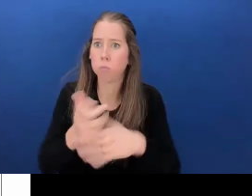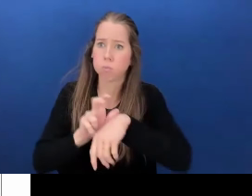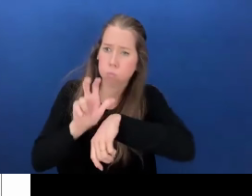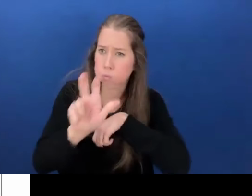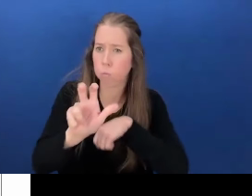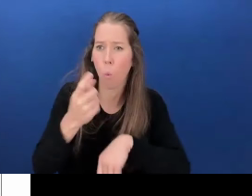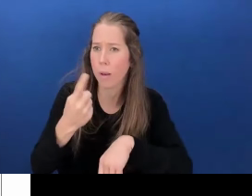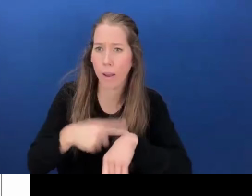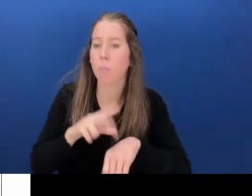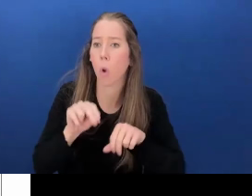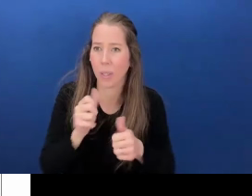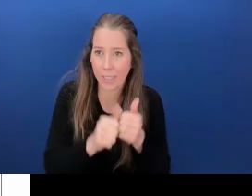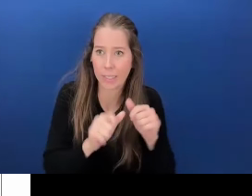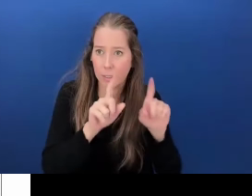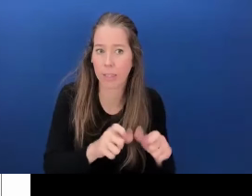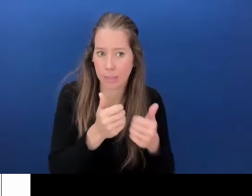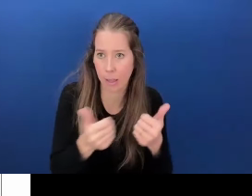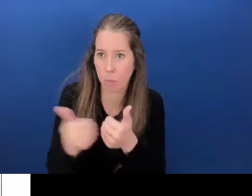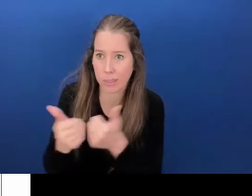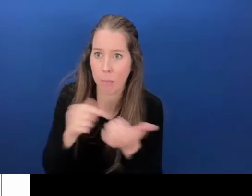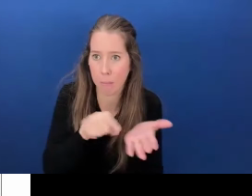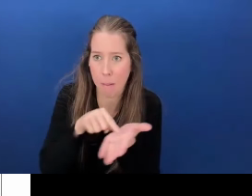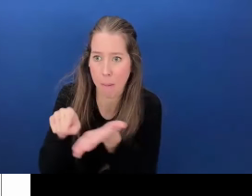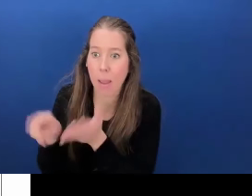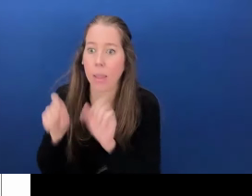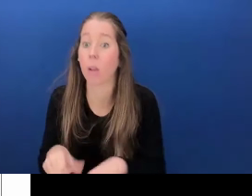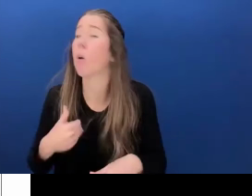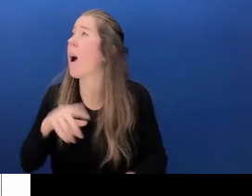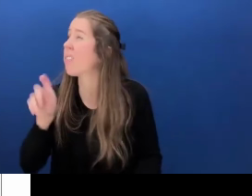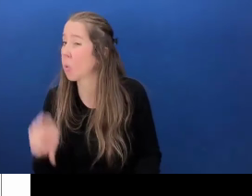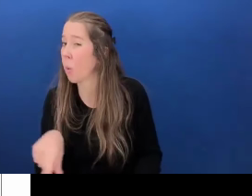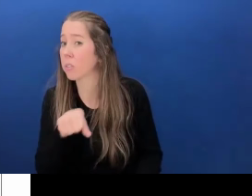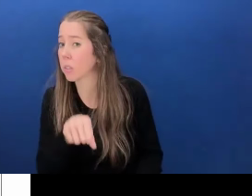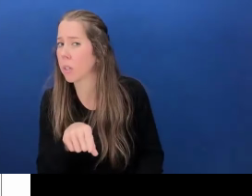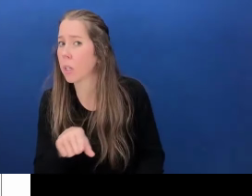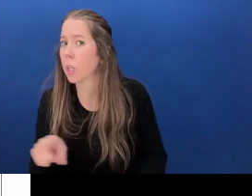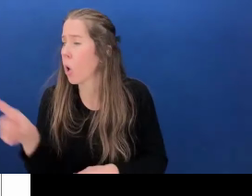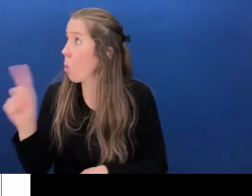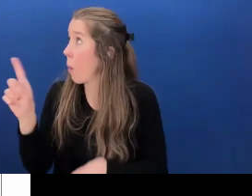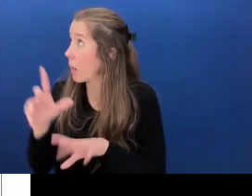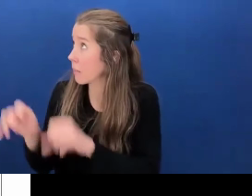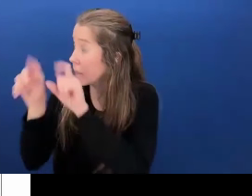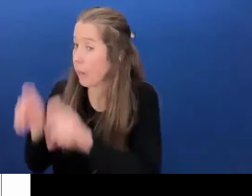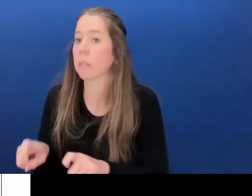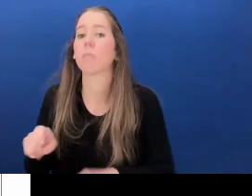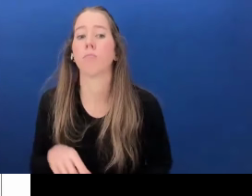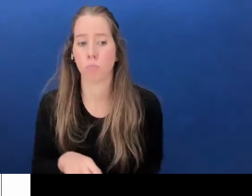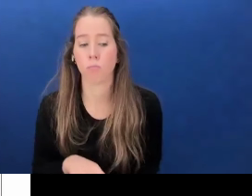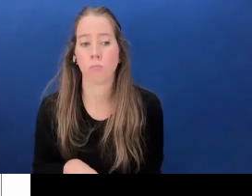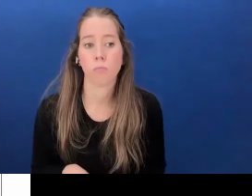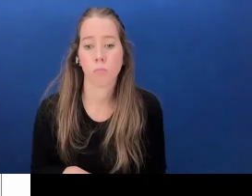So, yeah. There's a question. Sorry. Where do they take the test? Where do they take the test?